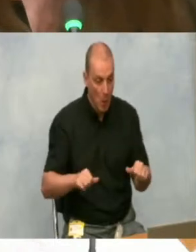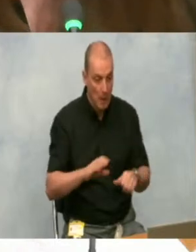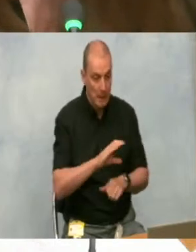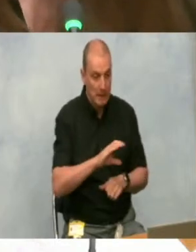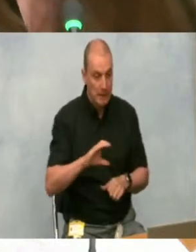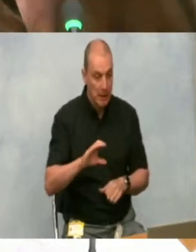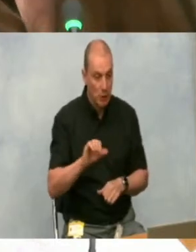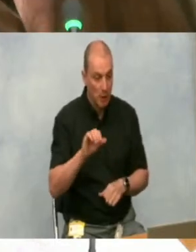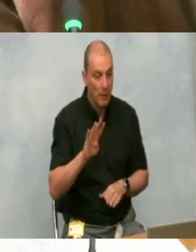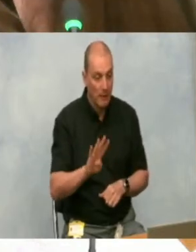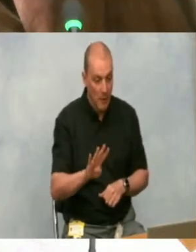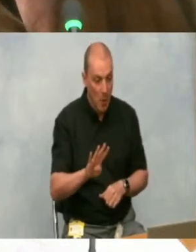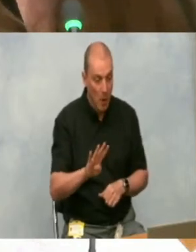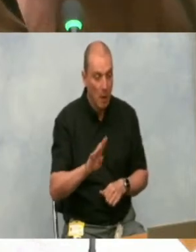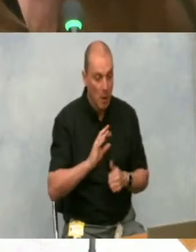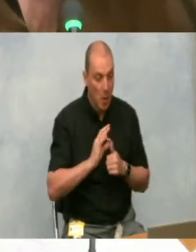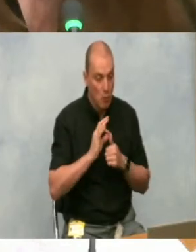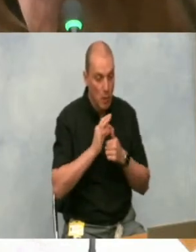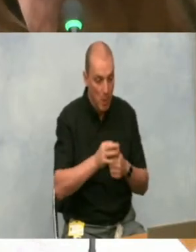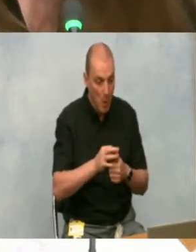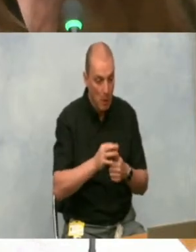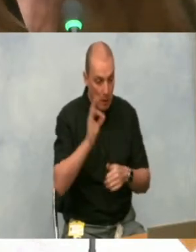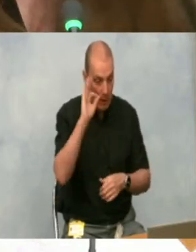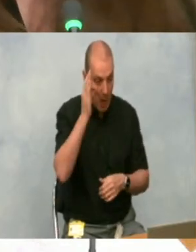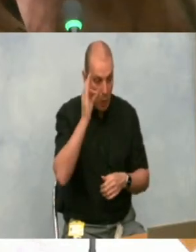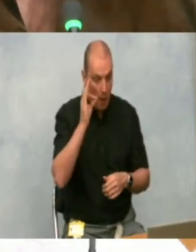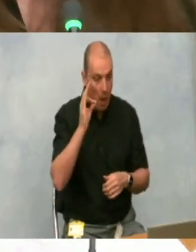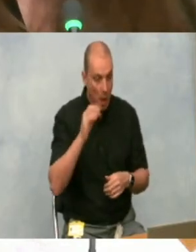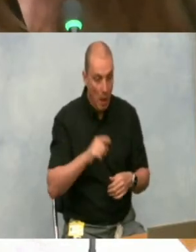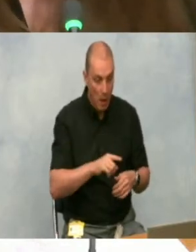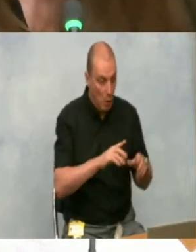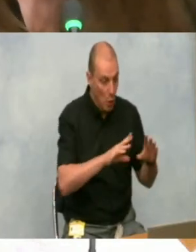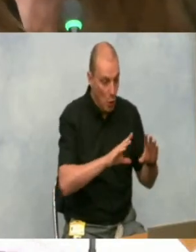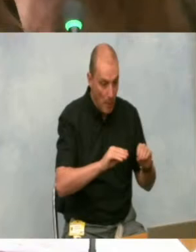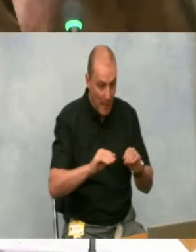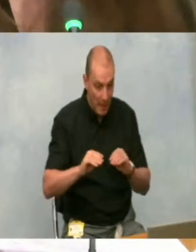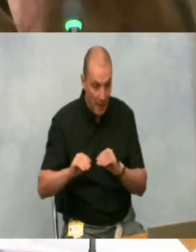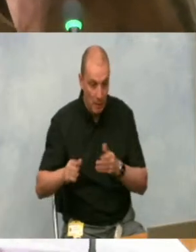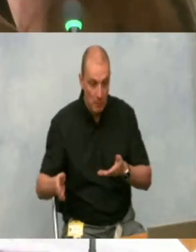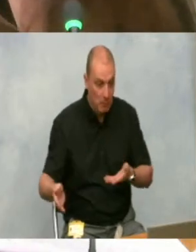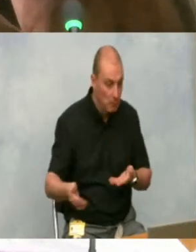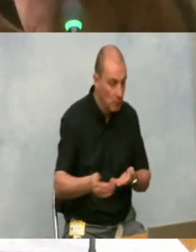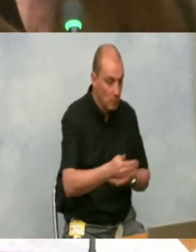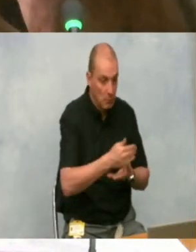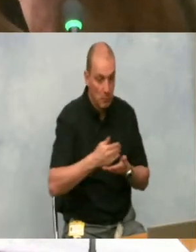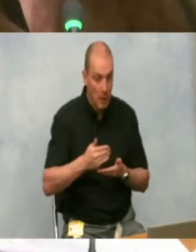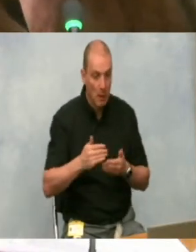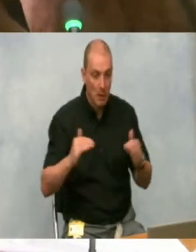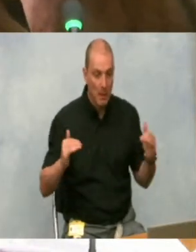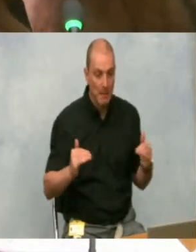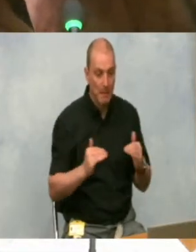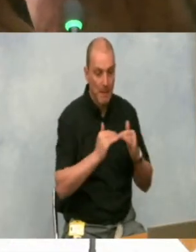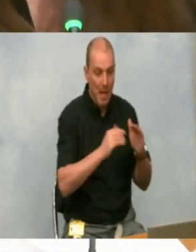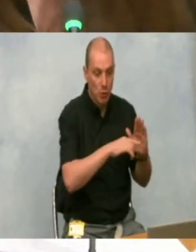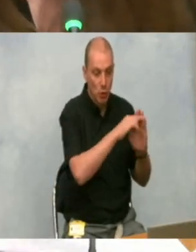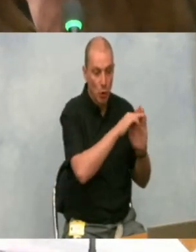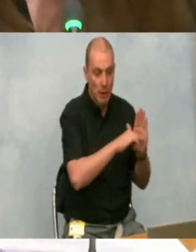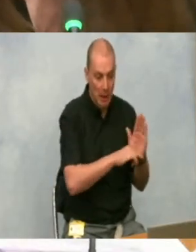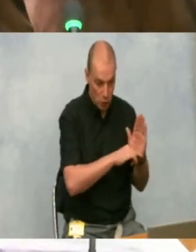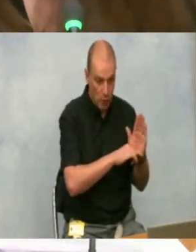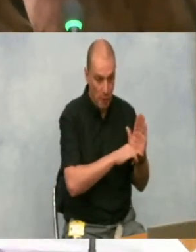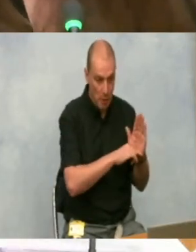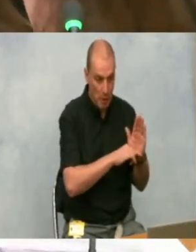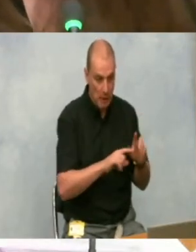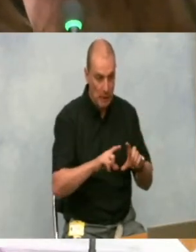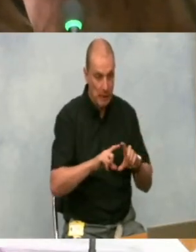4, it's therefore proposed that the council acquire the 50 completed properties subject to the principal conditions detailed. And as noted at